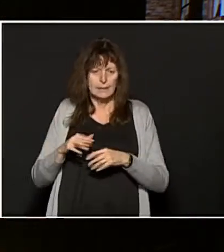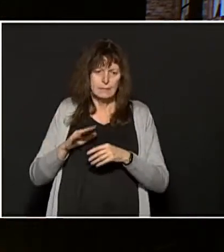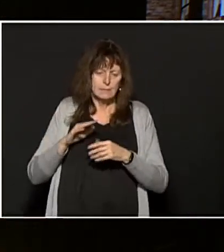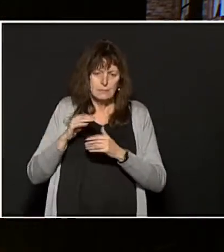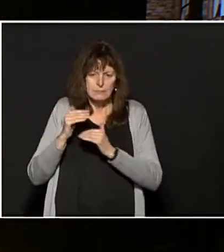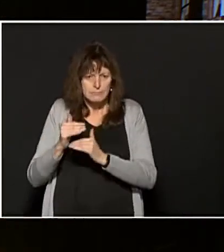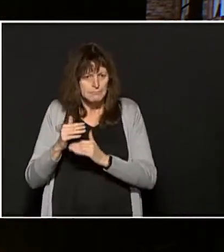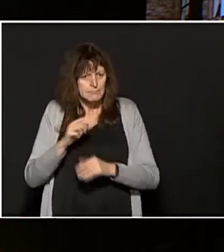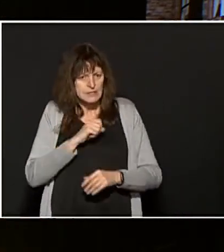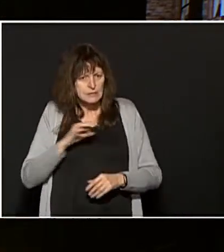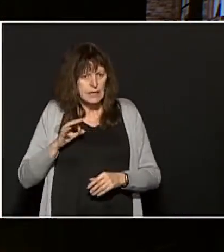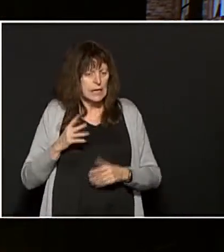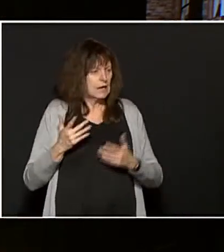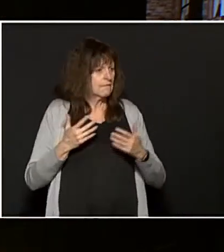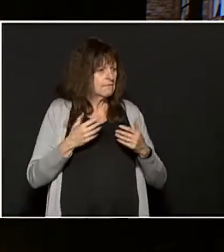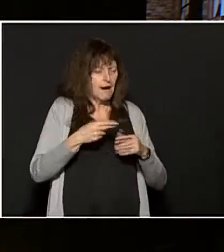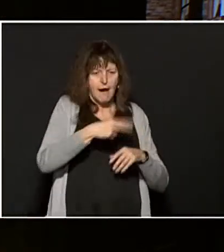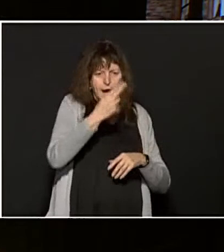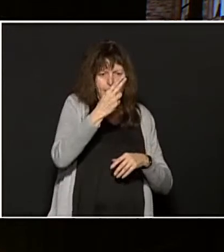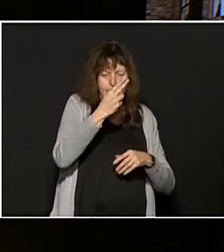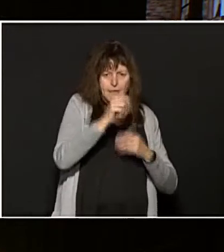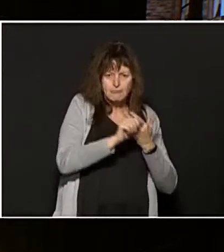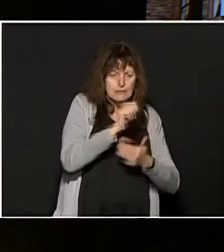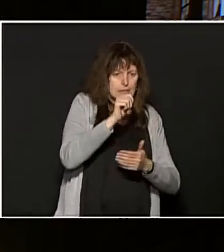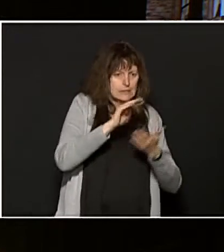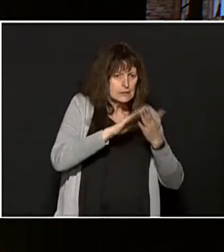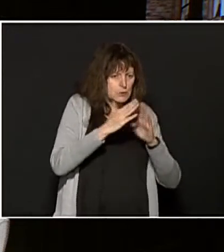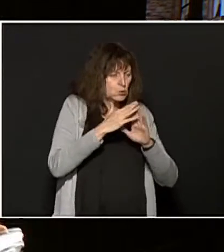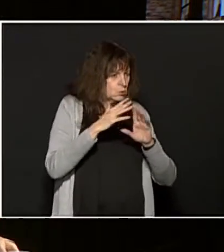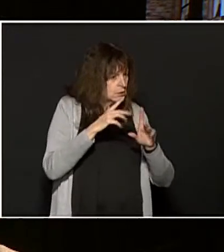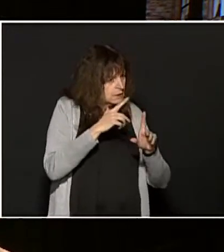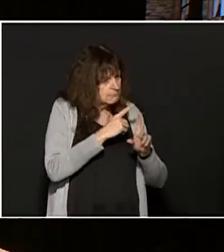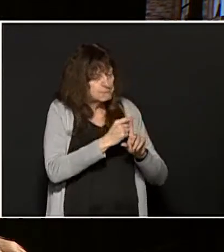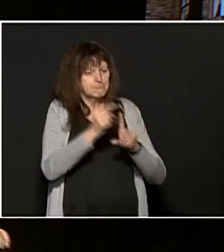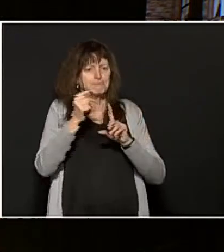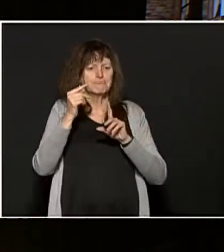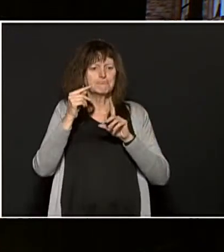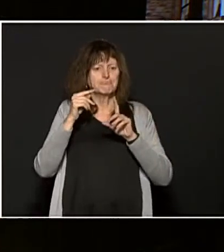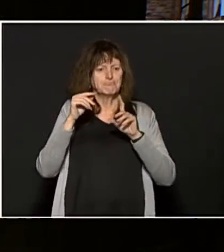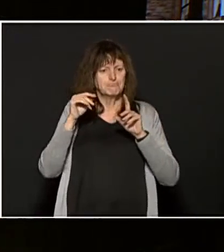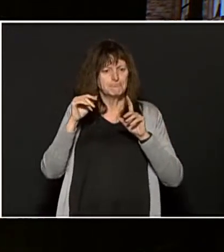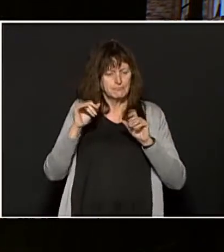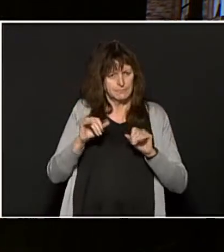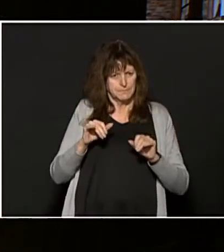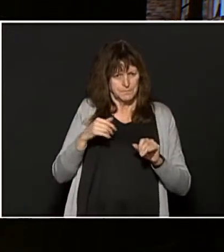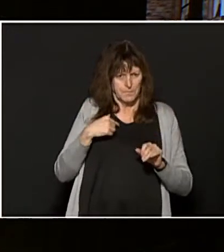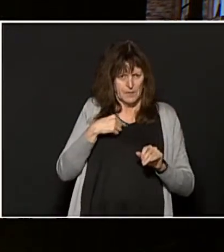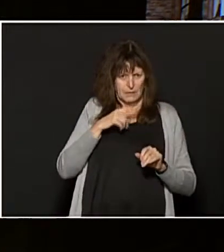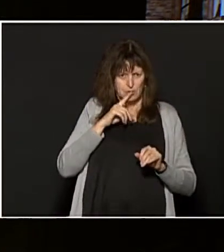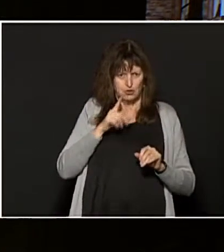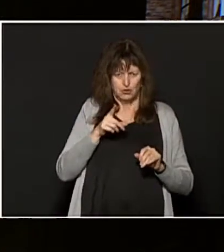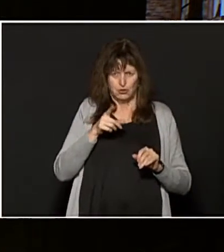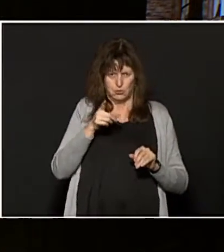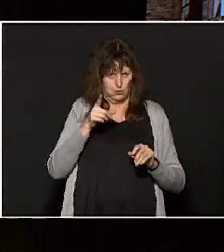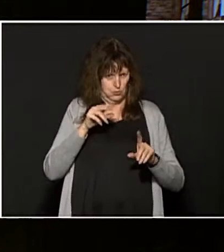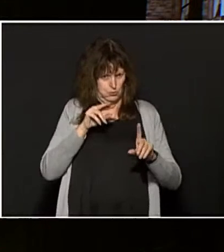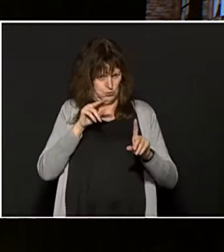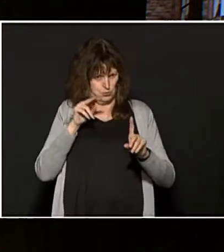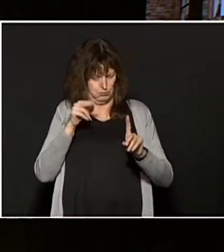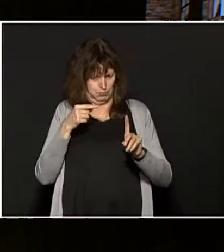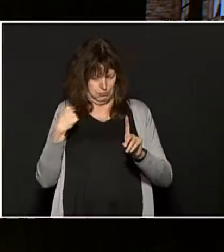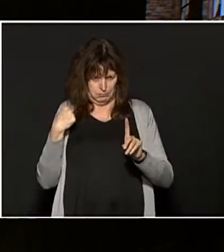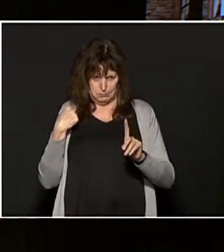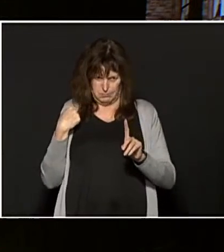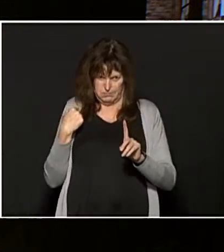about the priority for hotspots, but you've also, I think, probably been paying attention to developments in the last few days, including